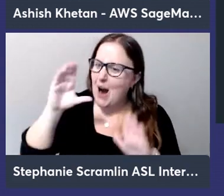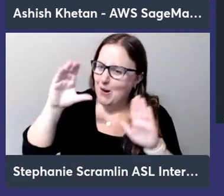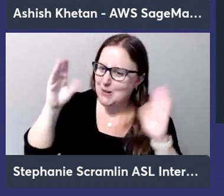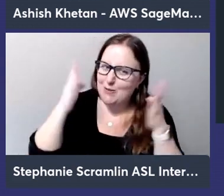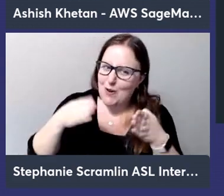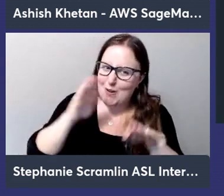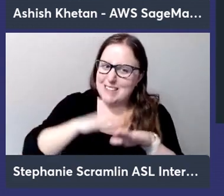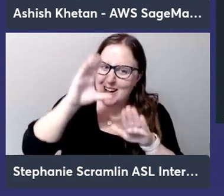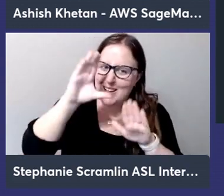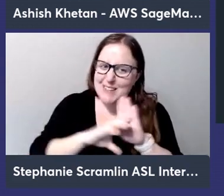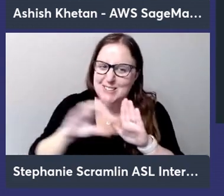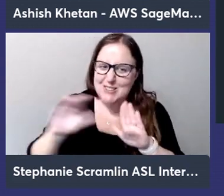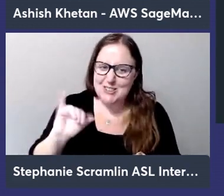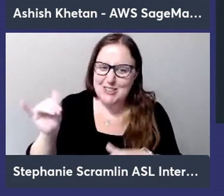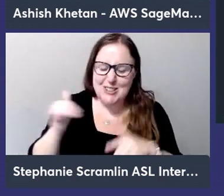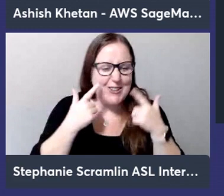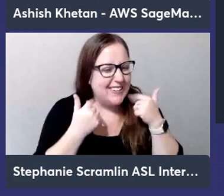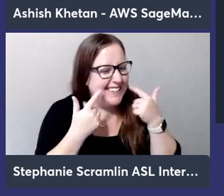I was focused on the pictures too.